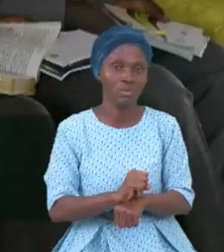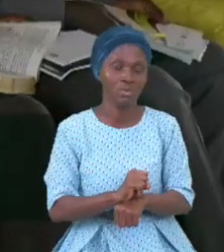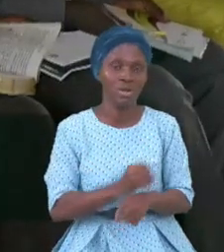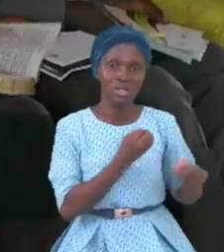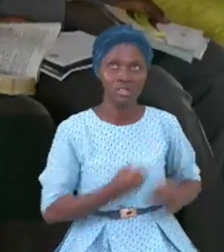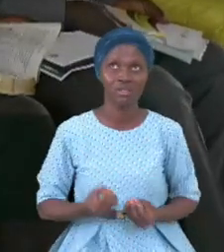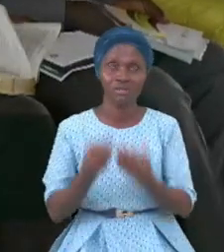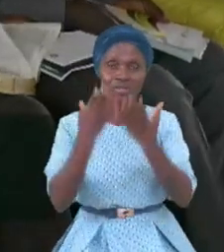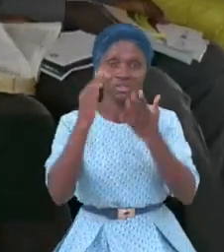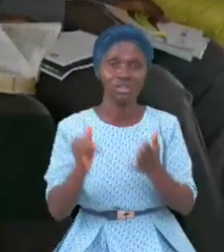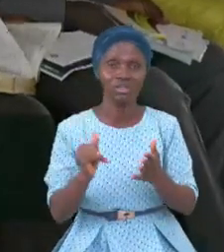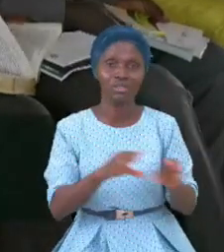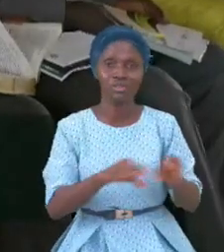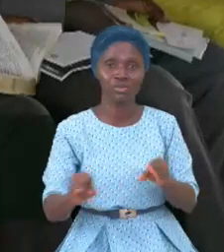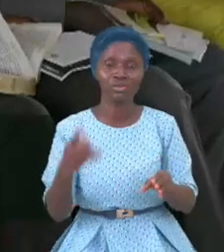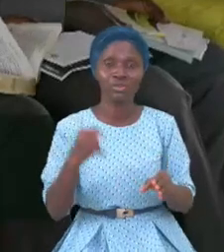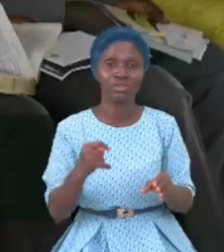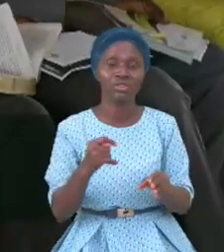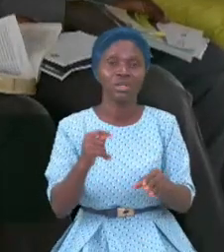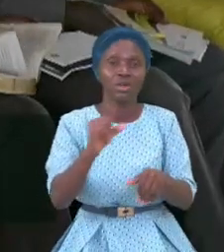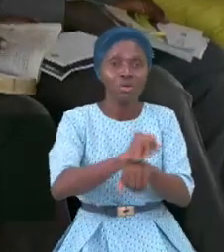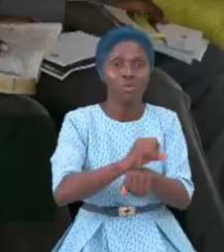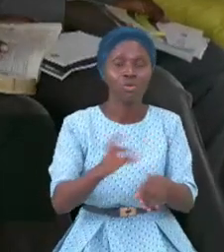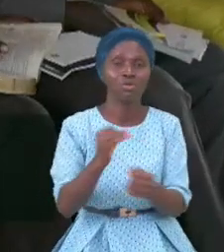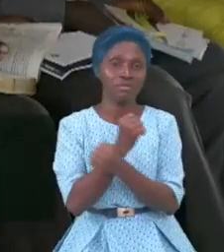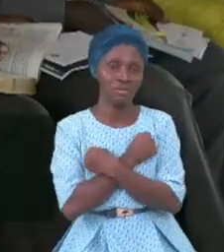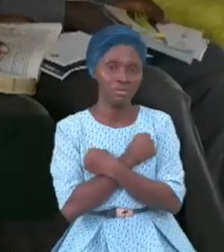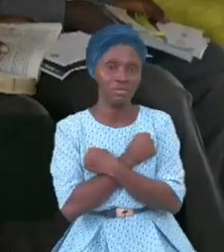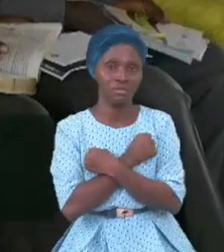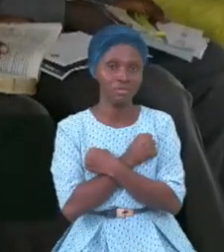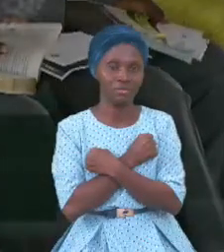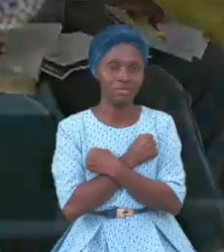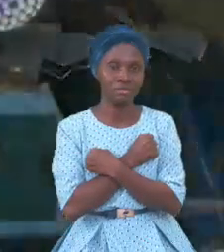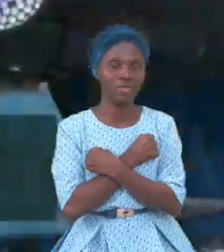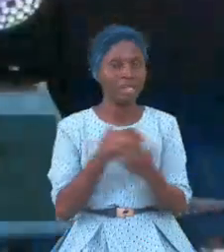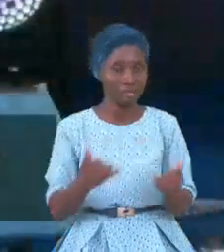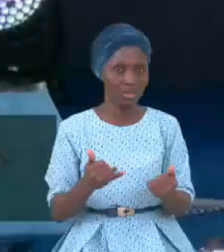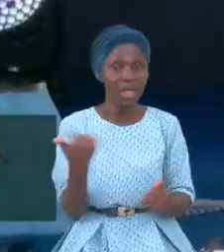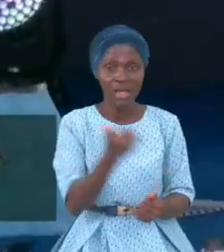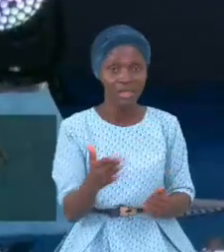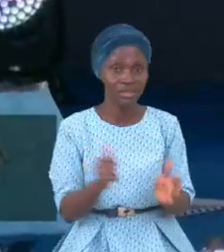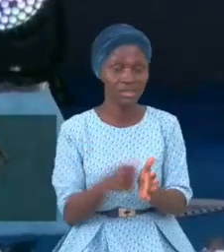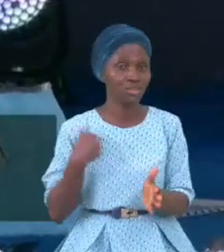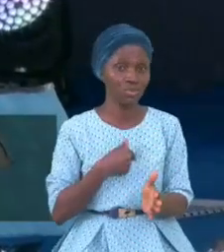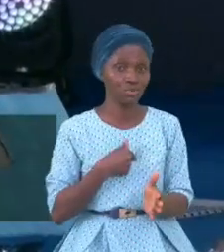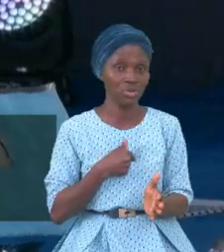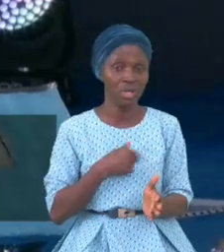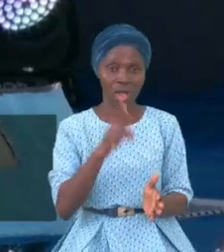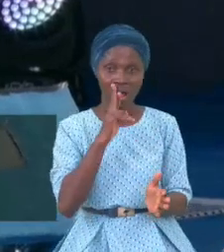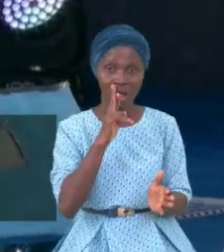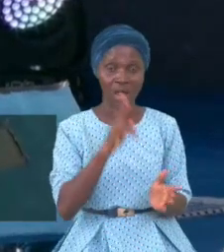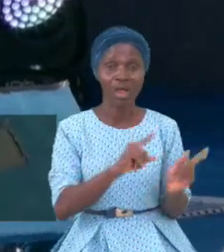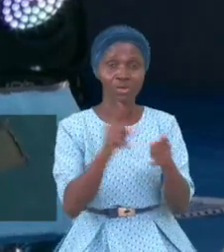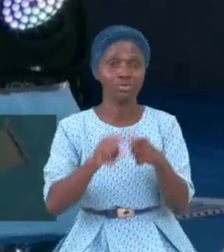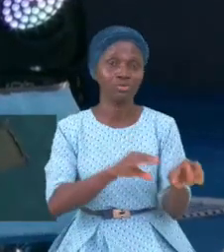labor of love. You see, anything we're going to do, it will demand some sacrifice. Why? Because, you know,